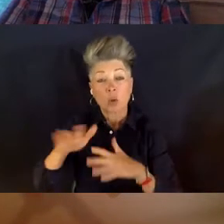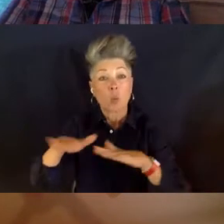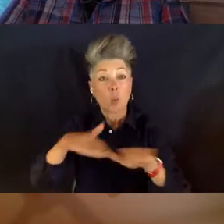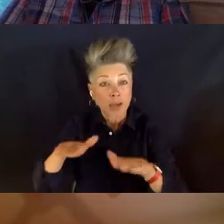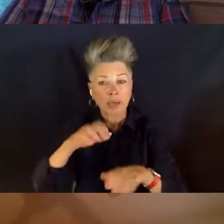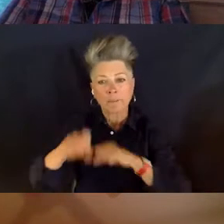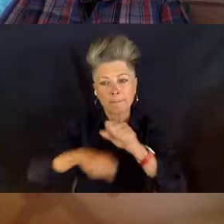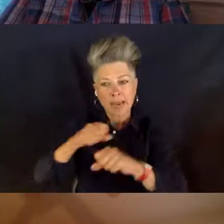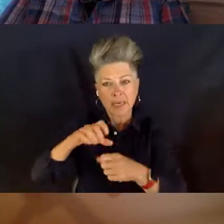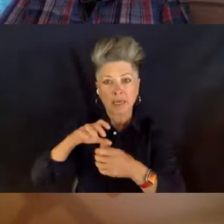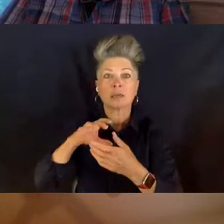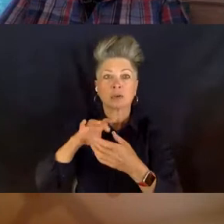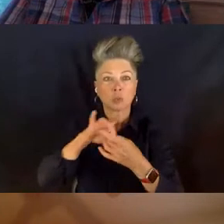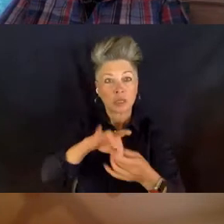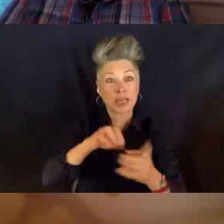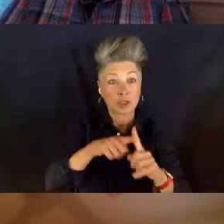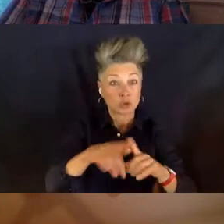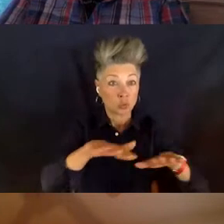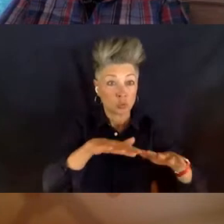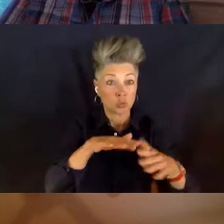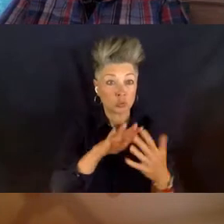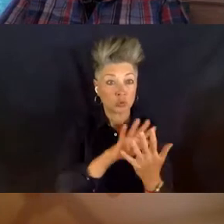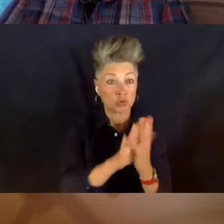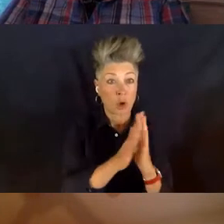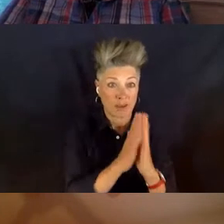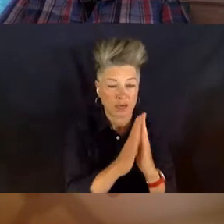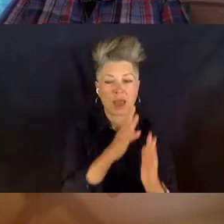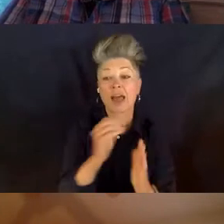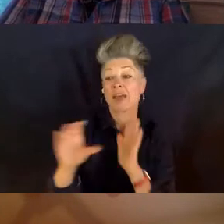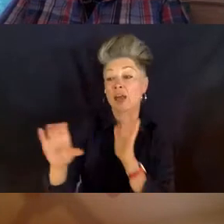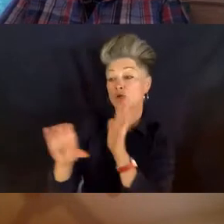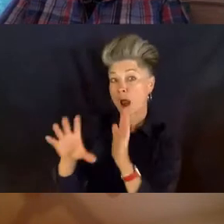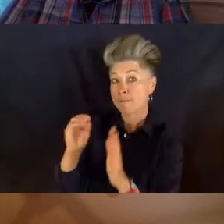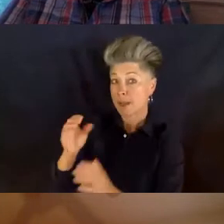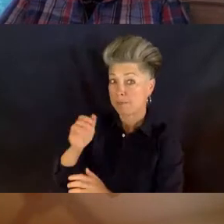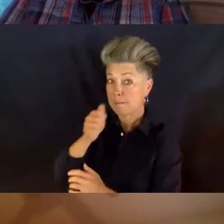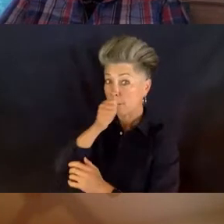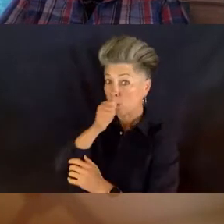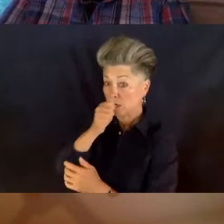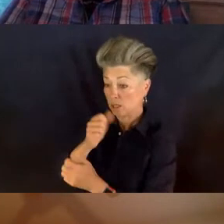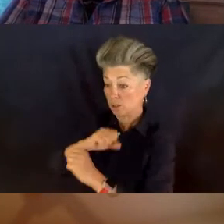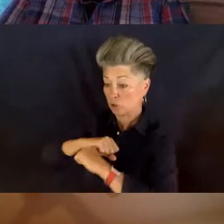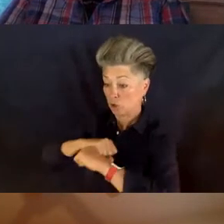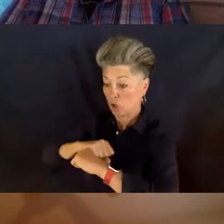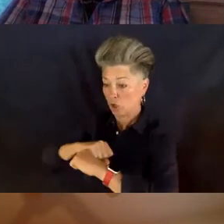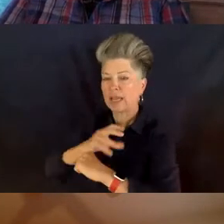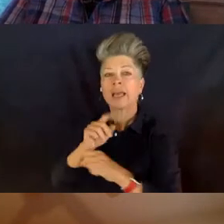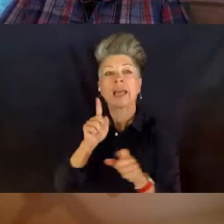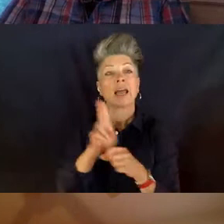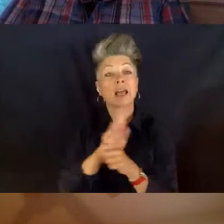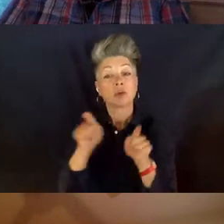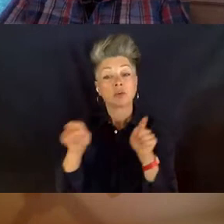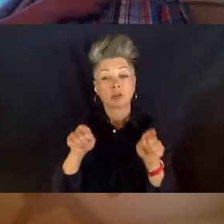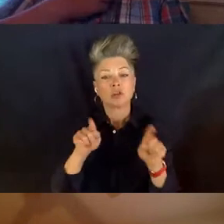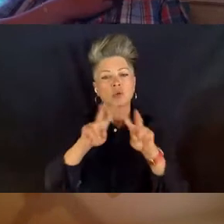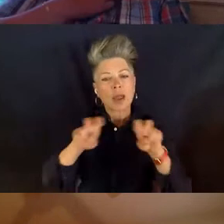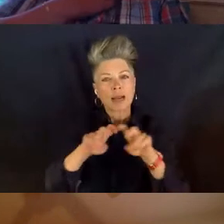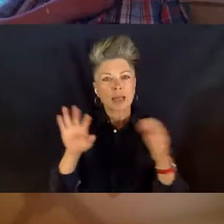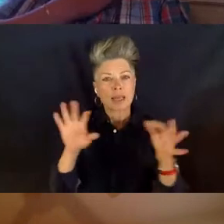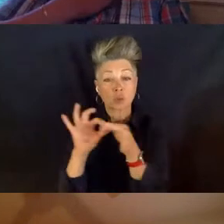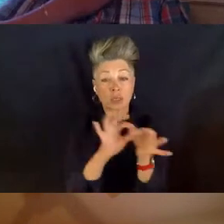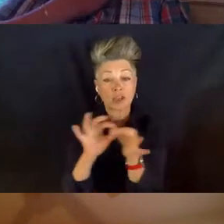to traffic safety, and then crime and personal security. And I wanted to use these to analyze the relationship between walking and biking